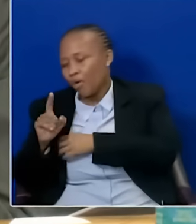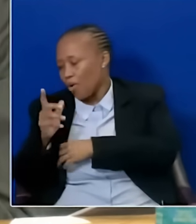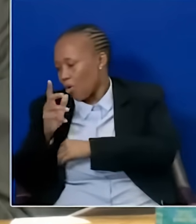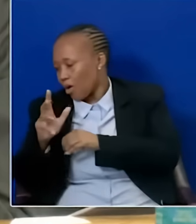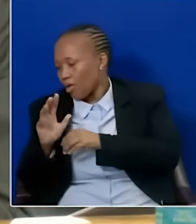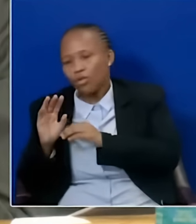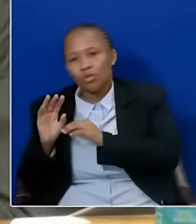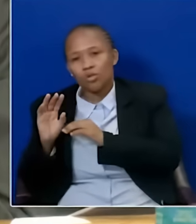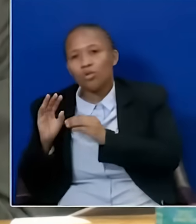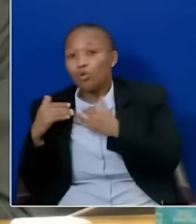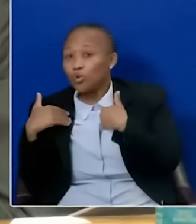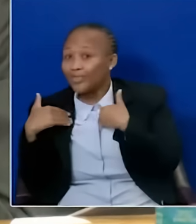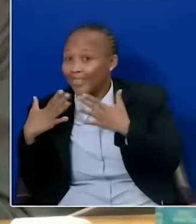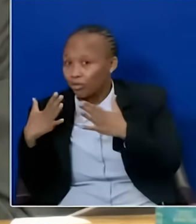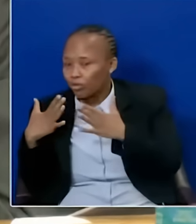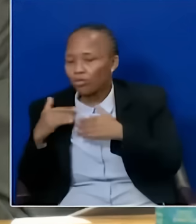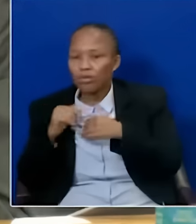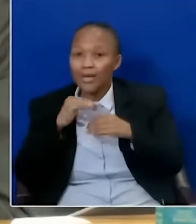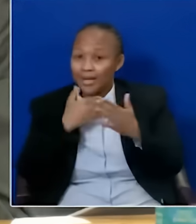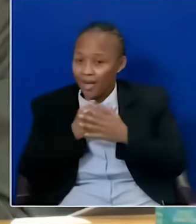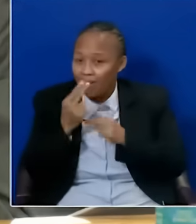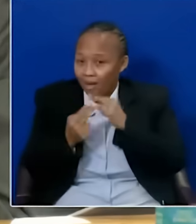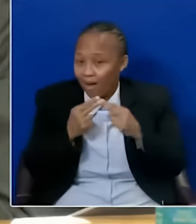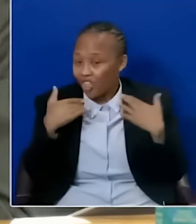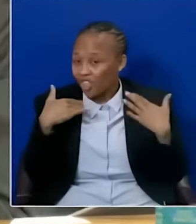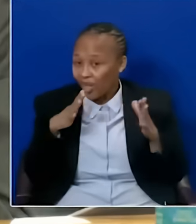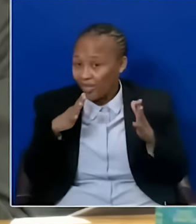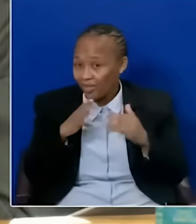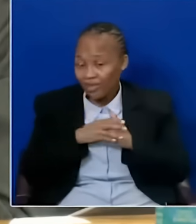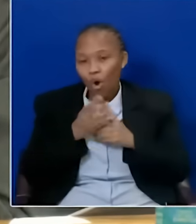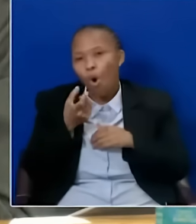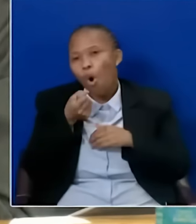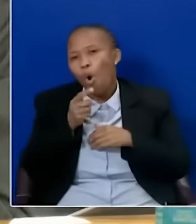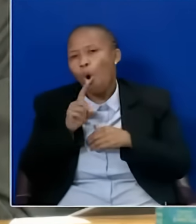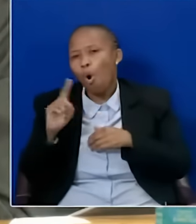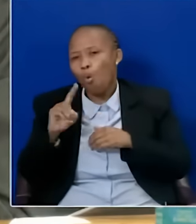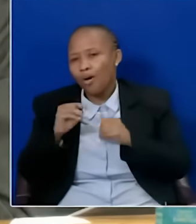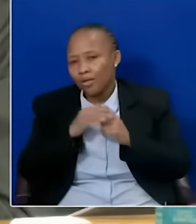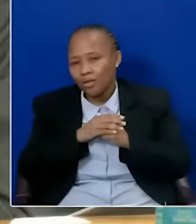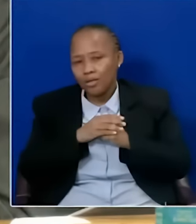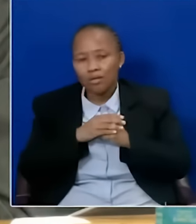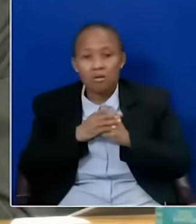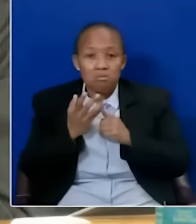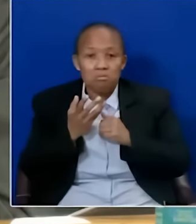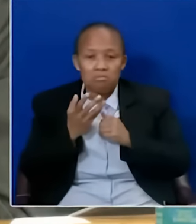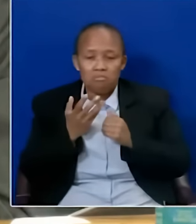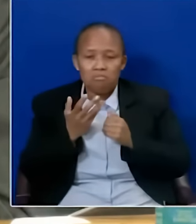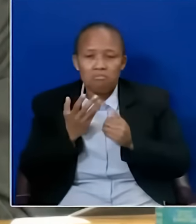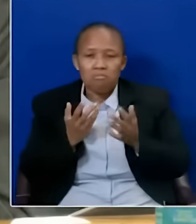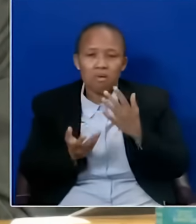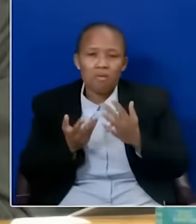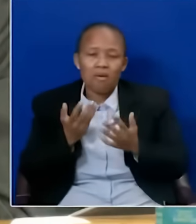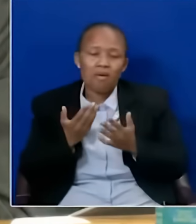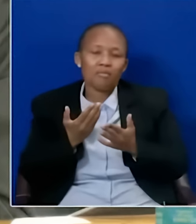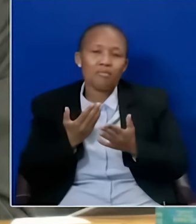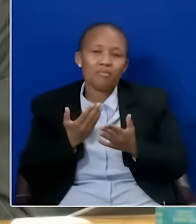and to reconstruct a new ballistics examination that will be capable of supporting the prosecution